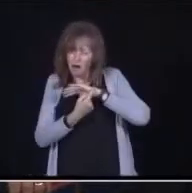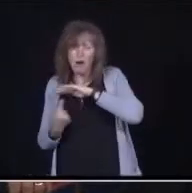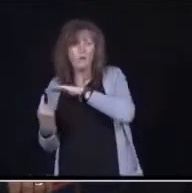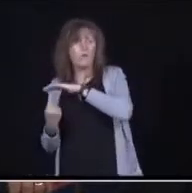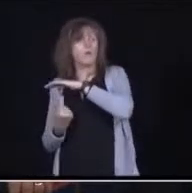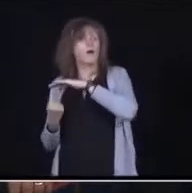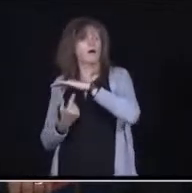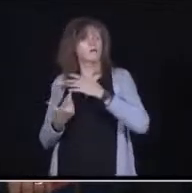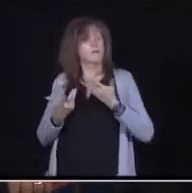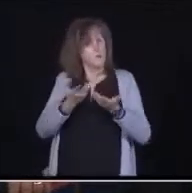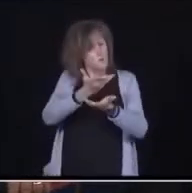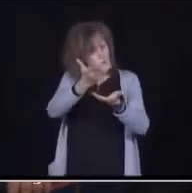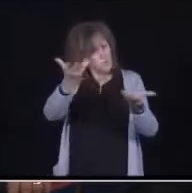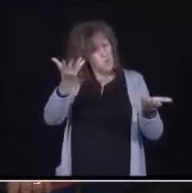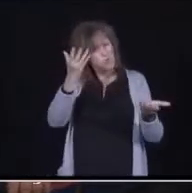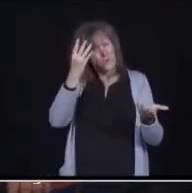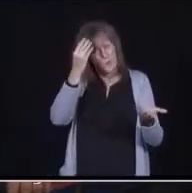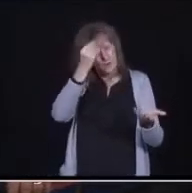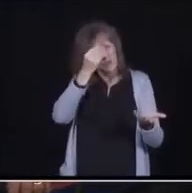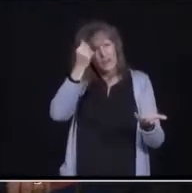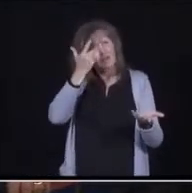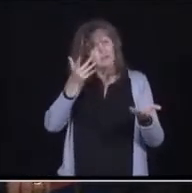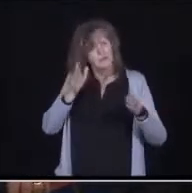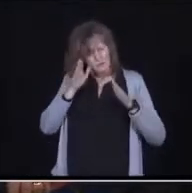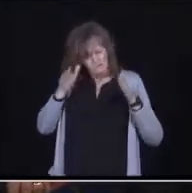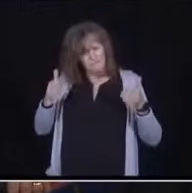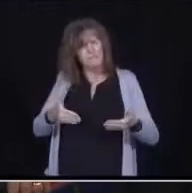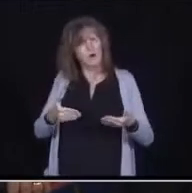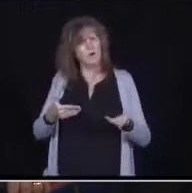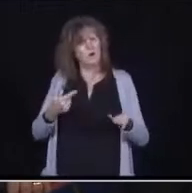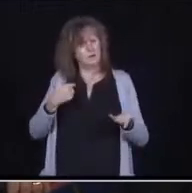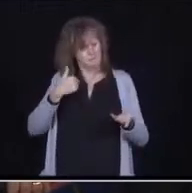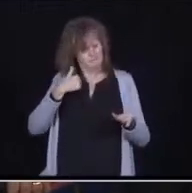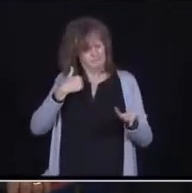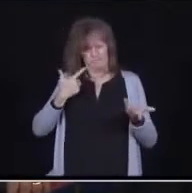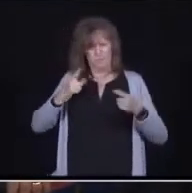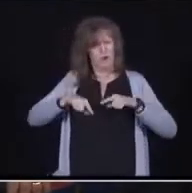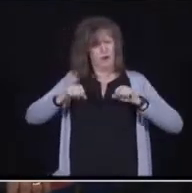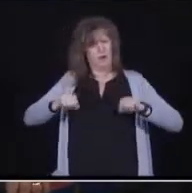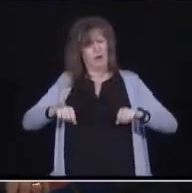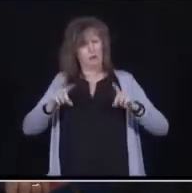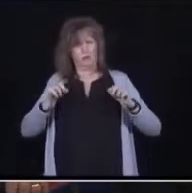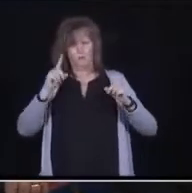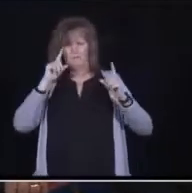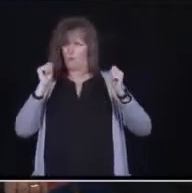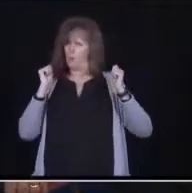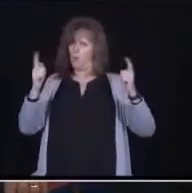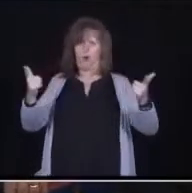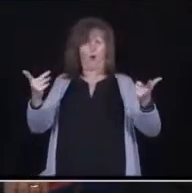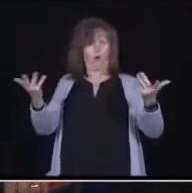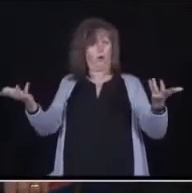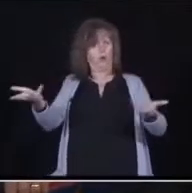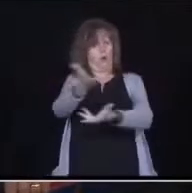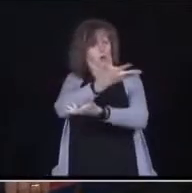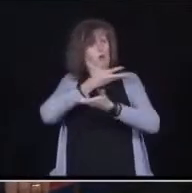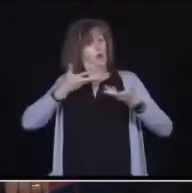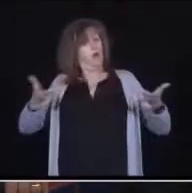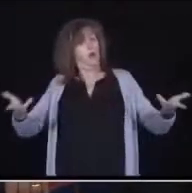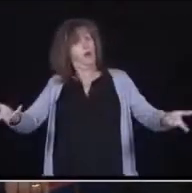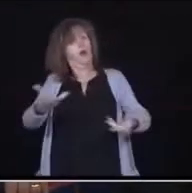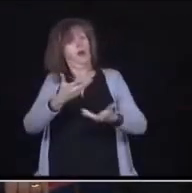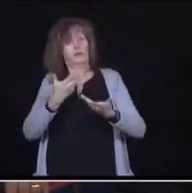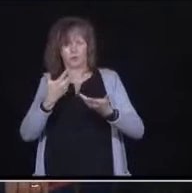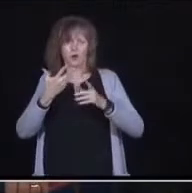rethink, refocus on those things that we need to do together, all of us, to be able to reduce the chance of